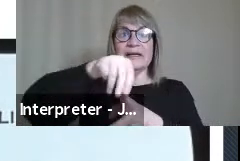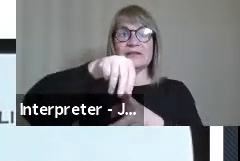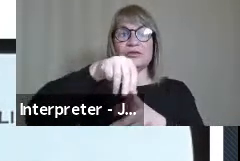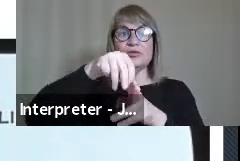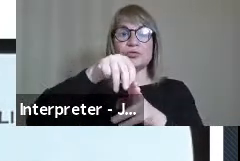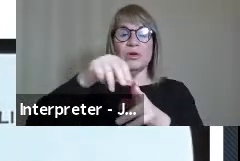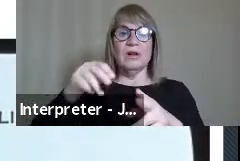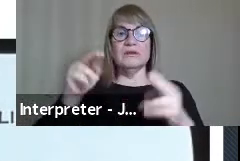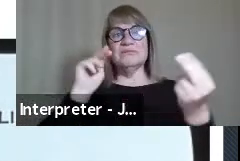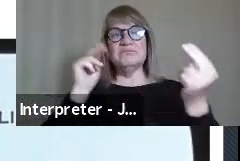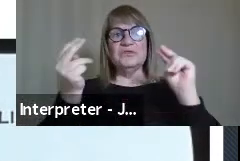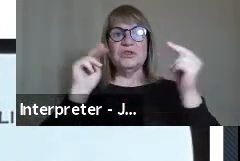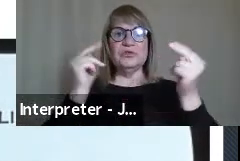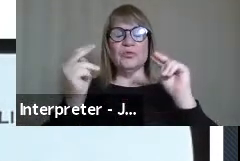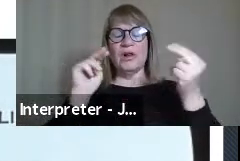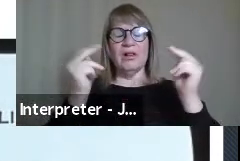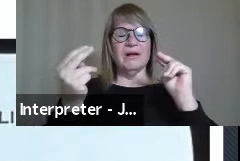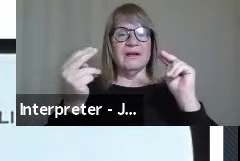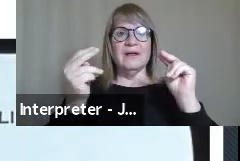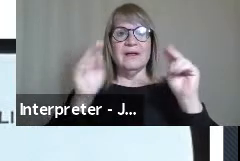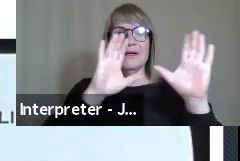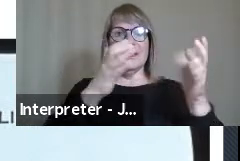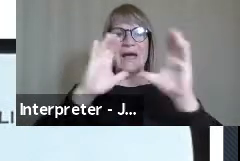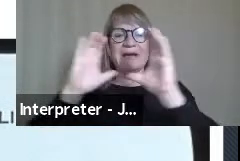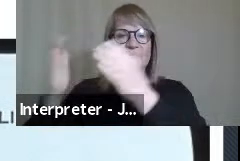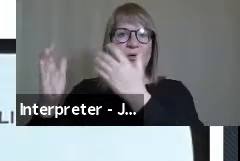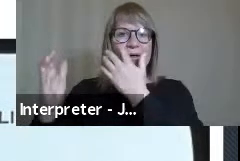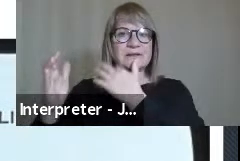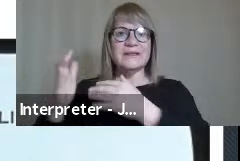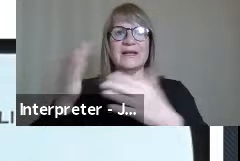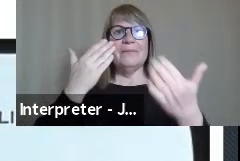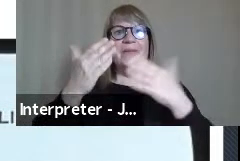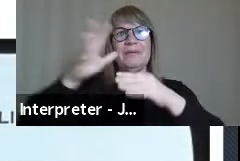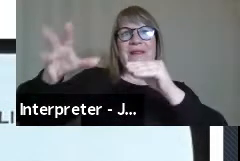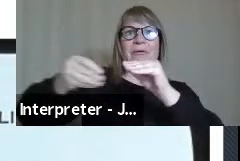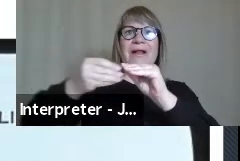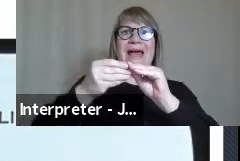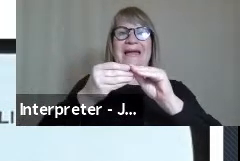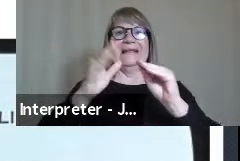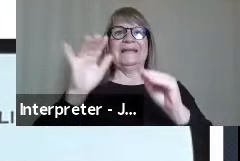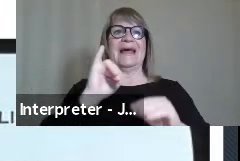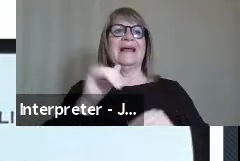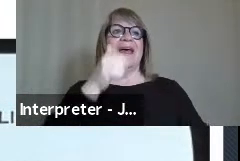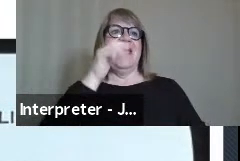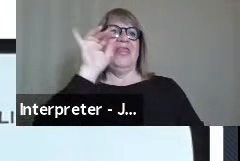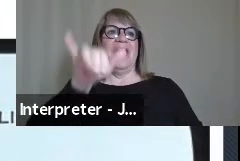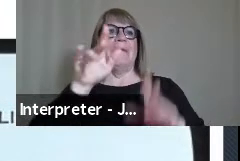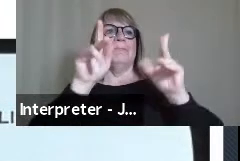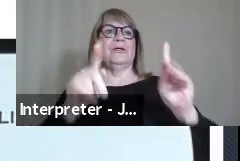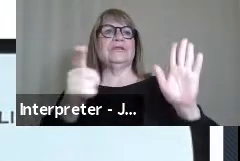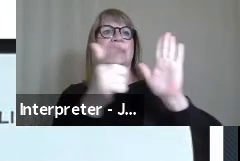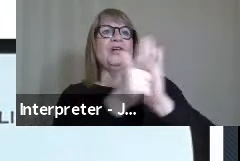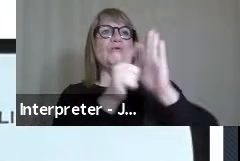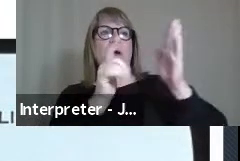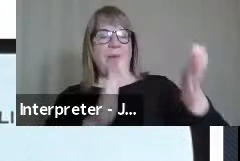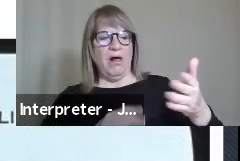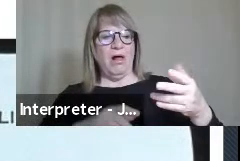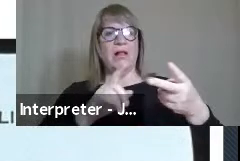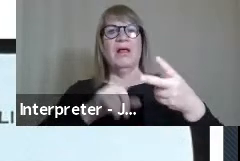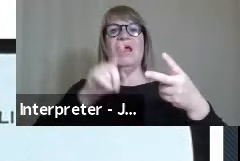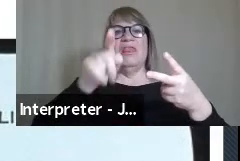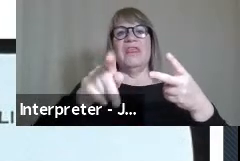here so feeble-mindedness criminality insanity how these labels really